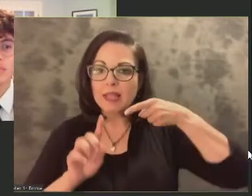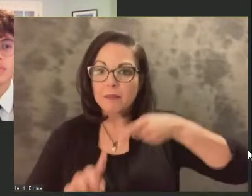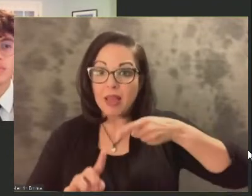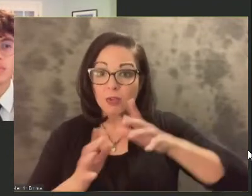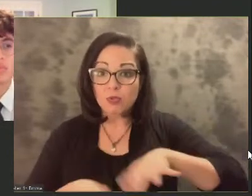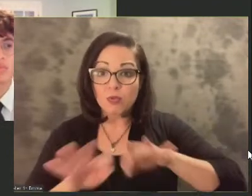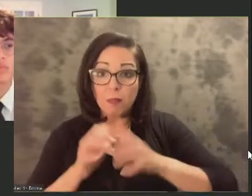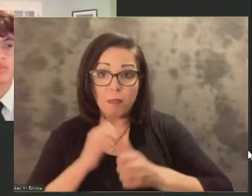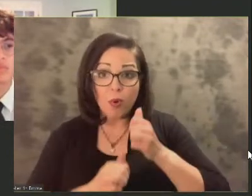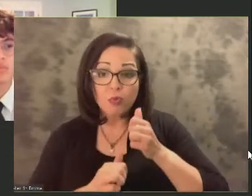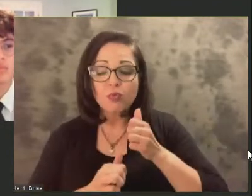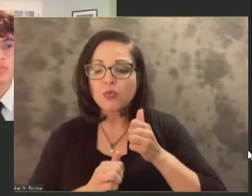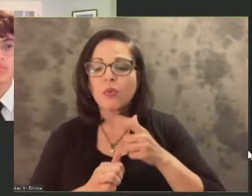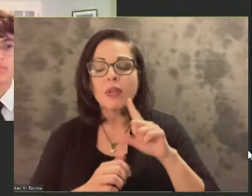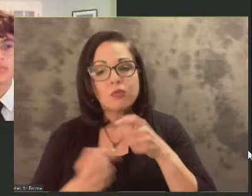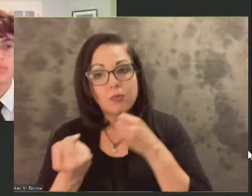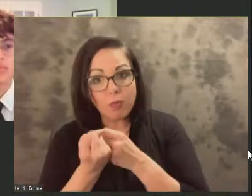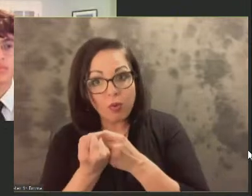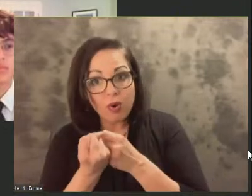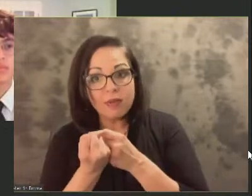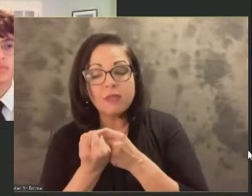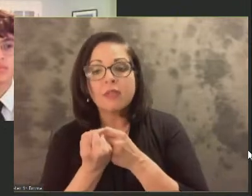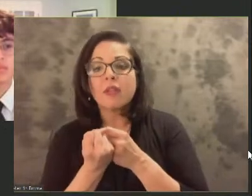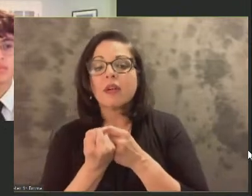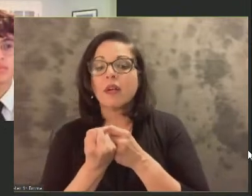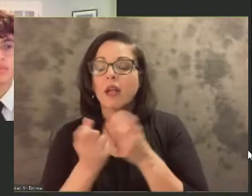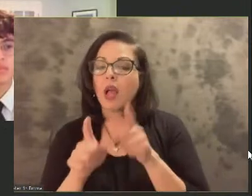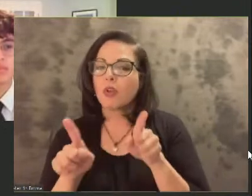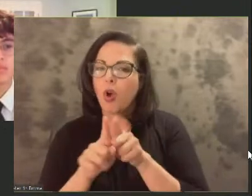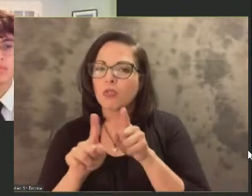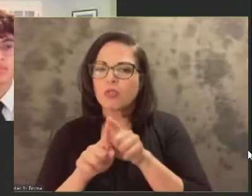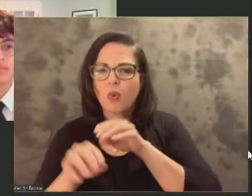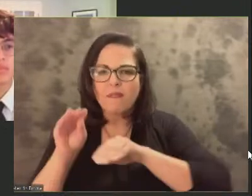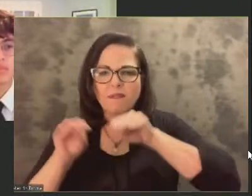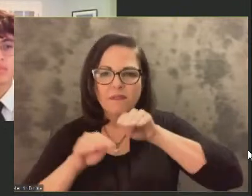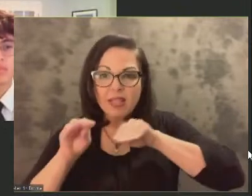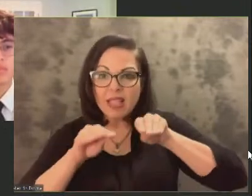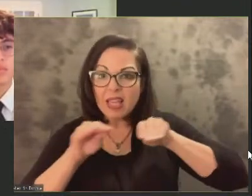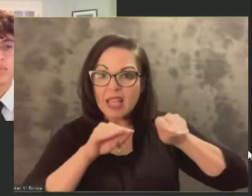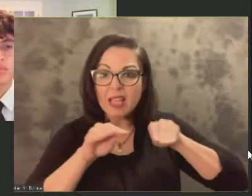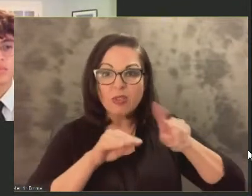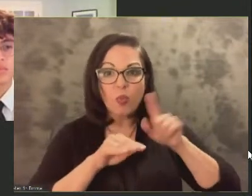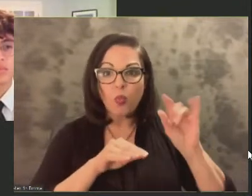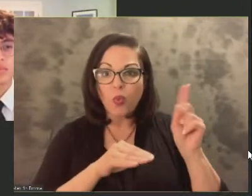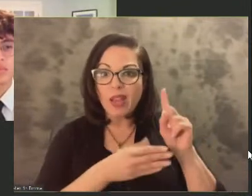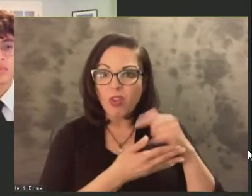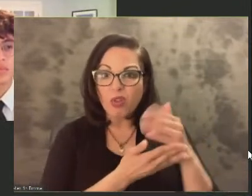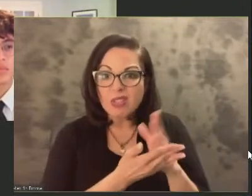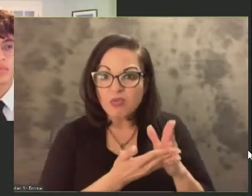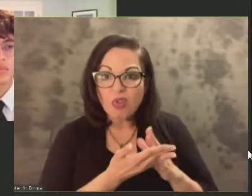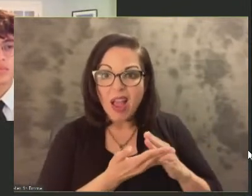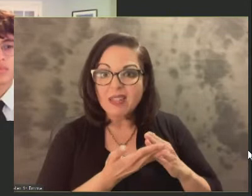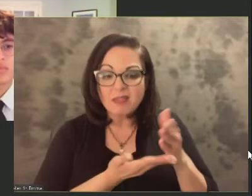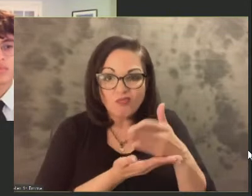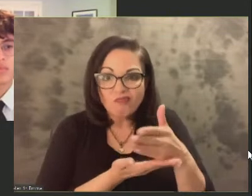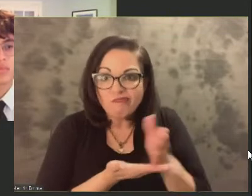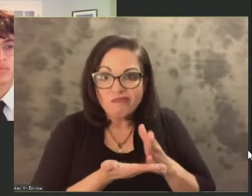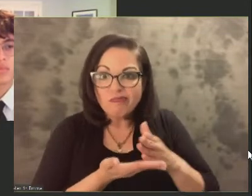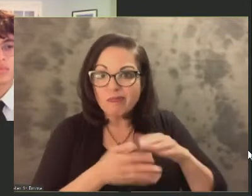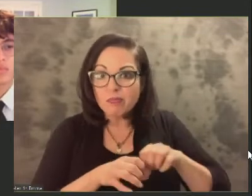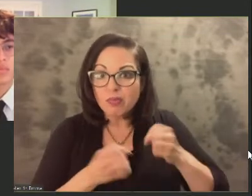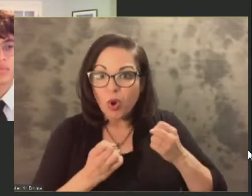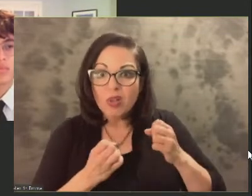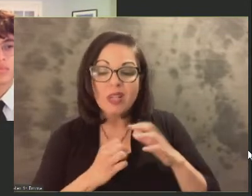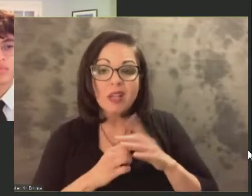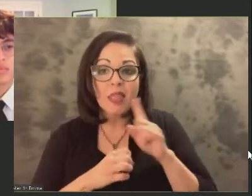gets to supporting and filling in those fissures, building up the structure to support families,